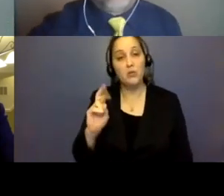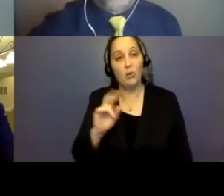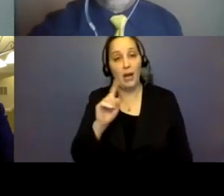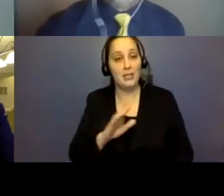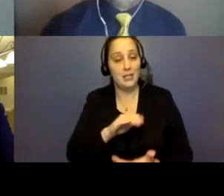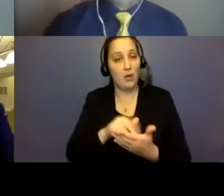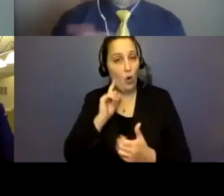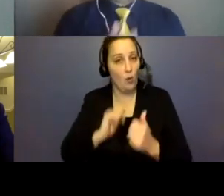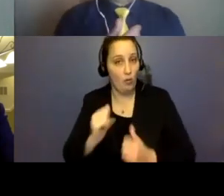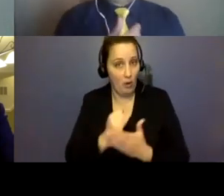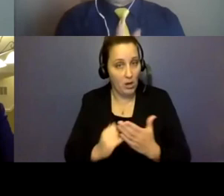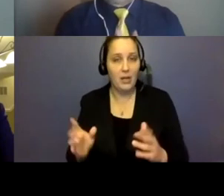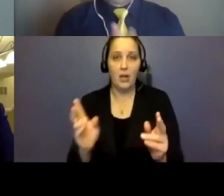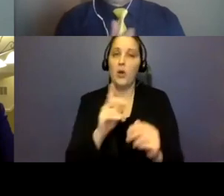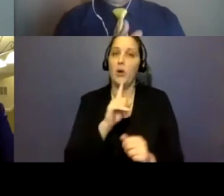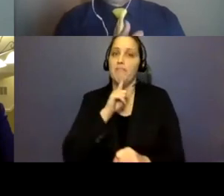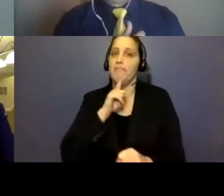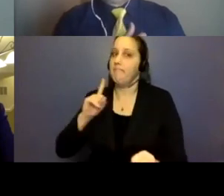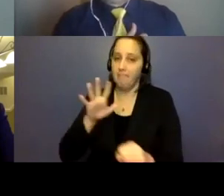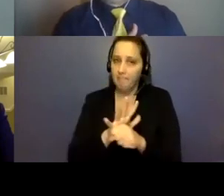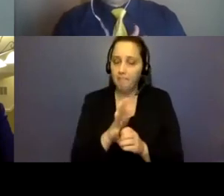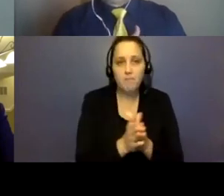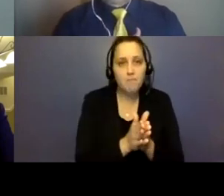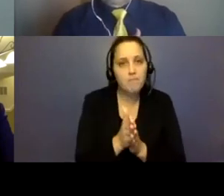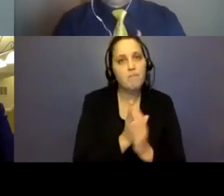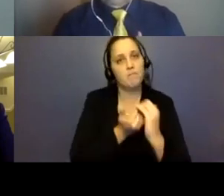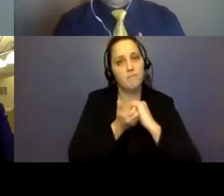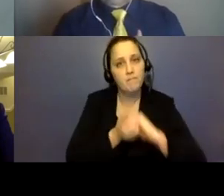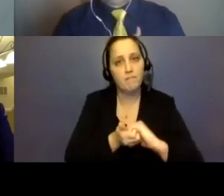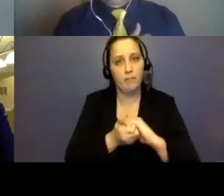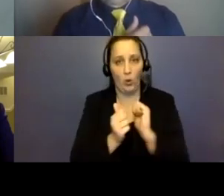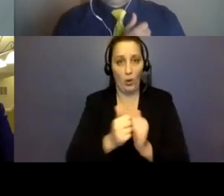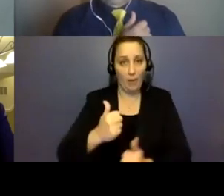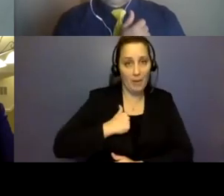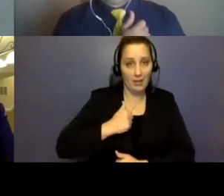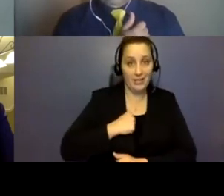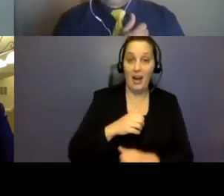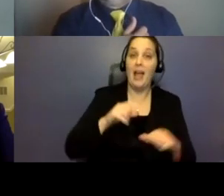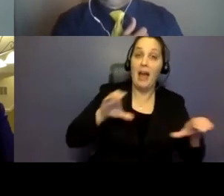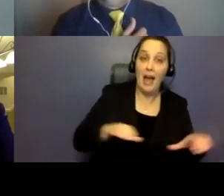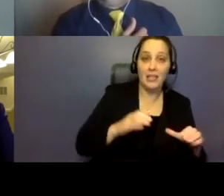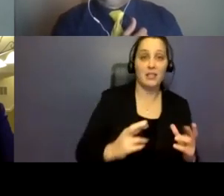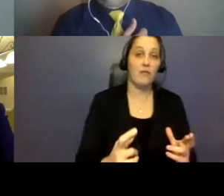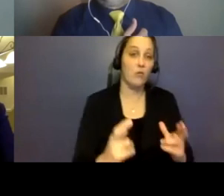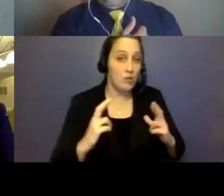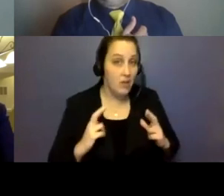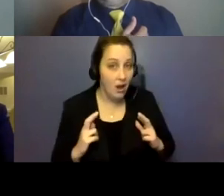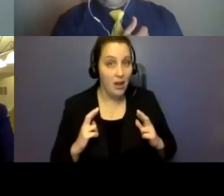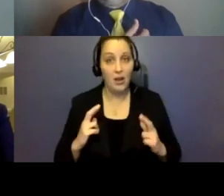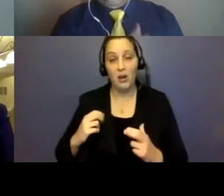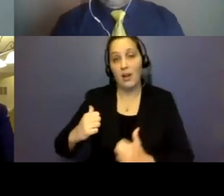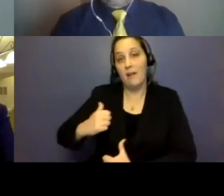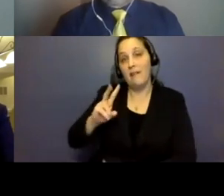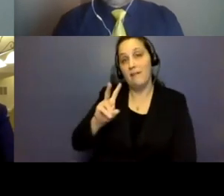Performing Arts is very, very committed to working with our military, both active, retired, our veterans in